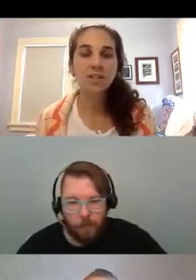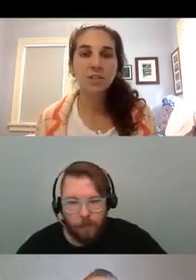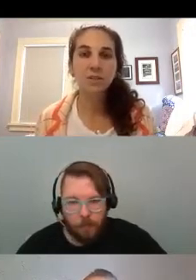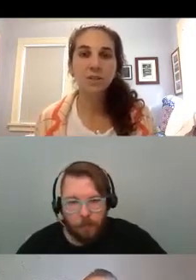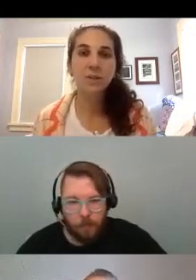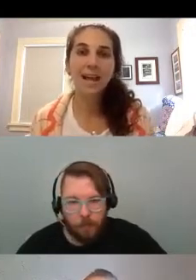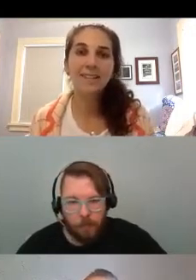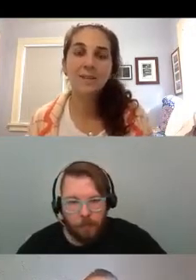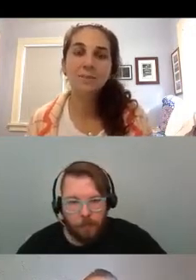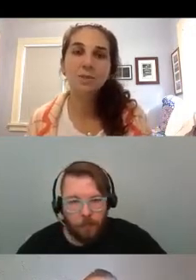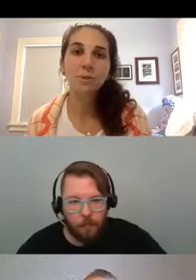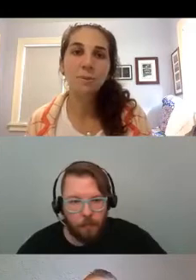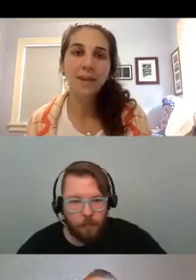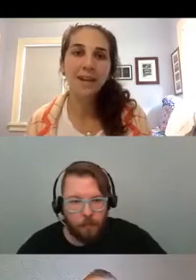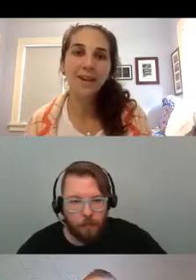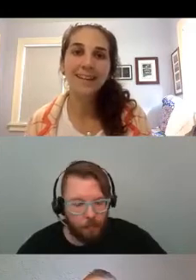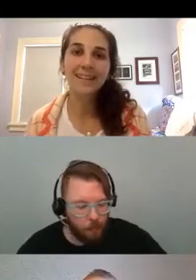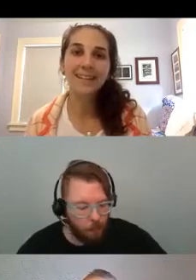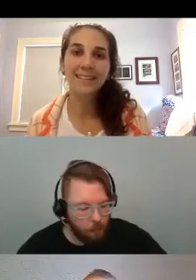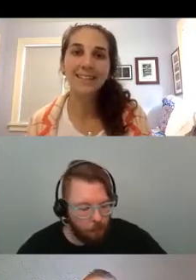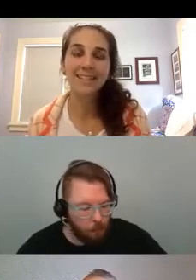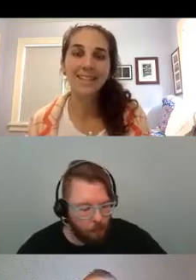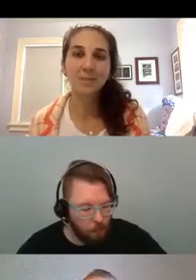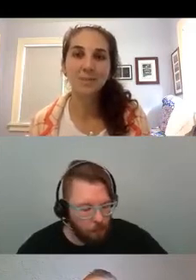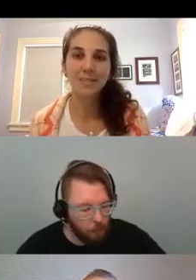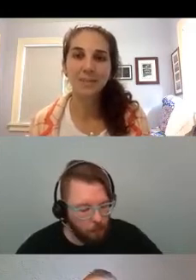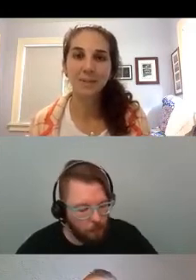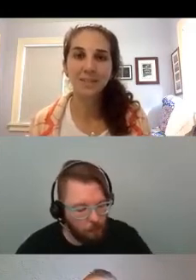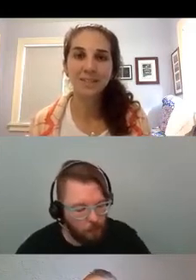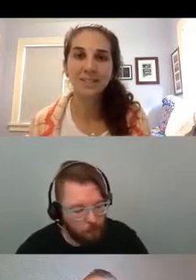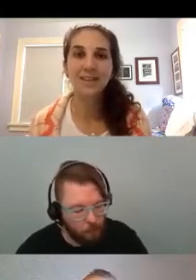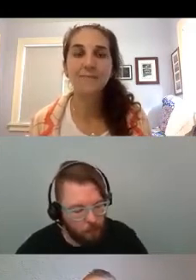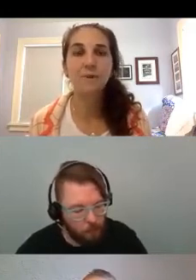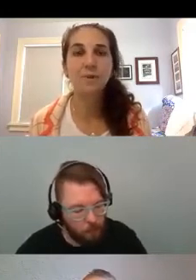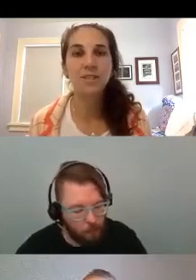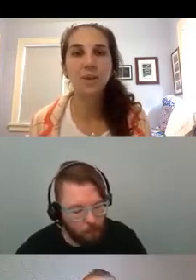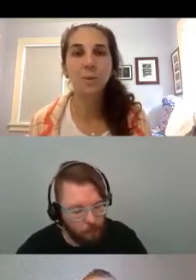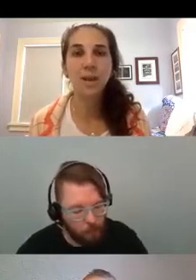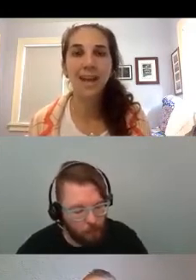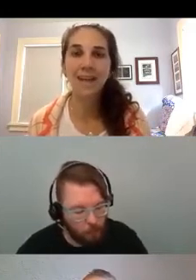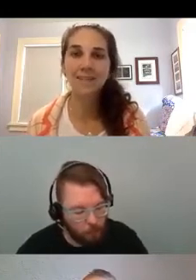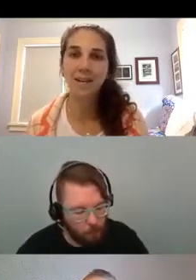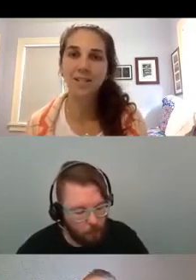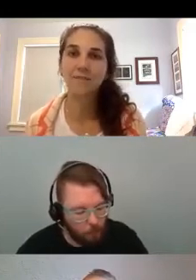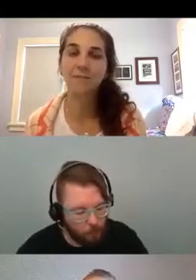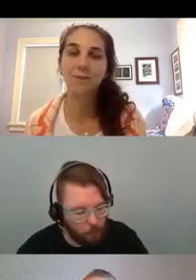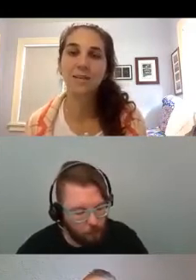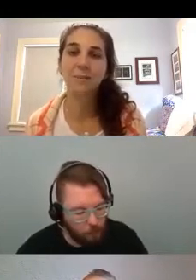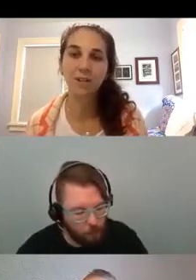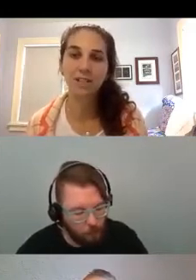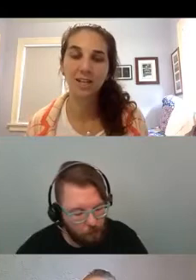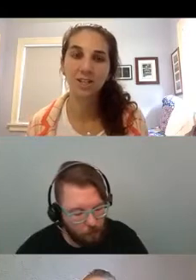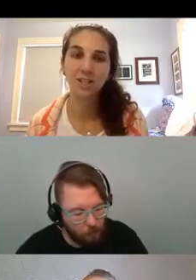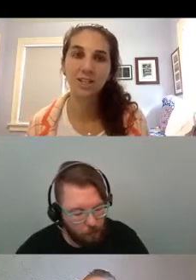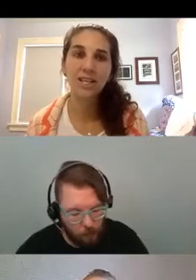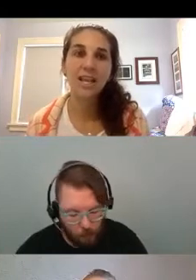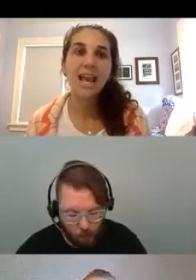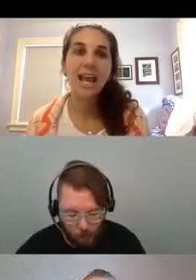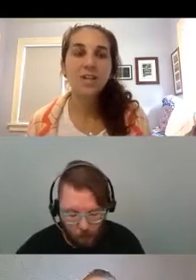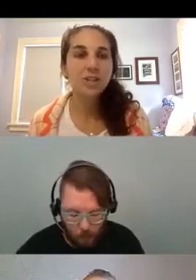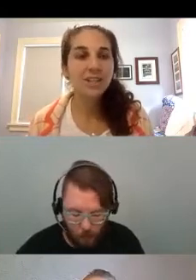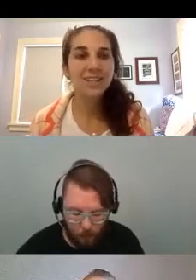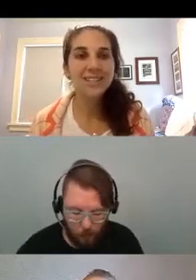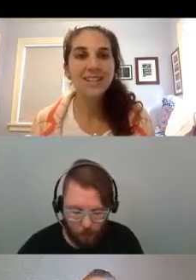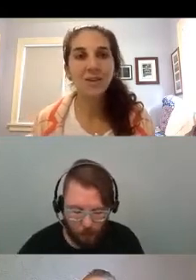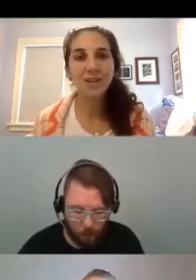of the interview, we asked them to prepare and lead an engagement experience that focused on one aspect of the museum architecture.